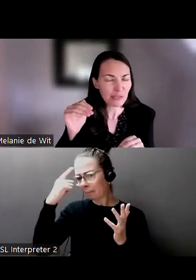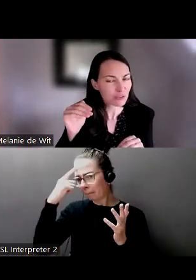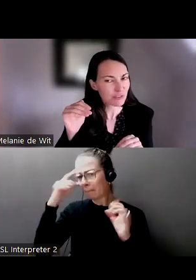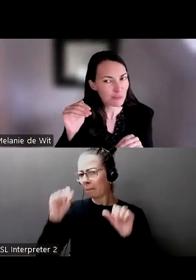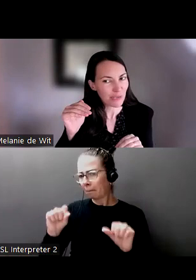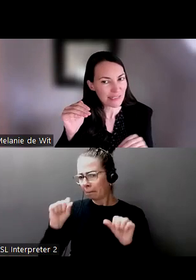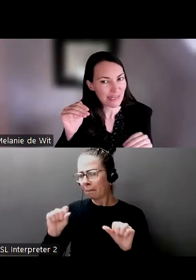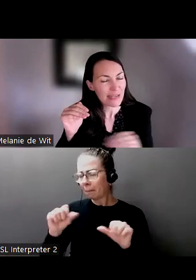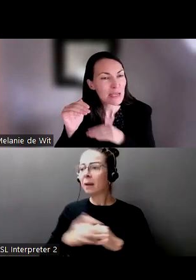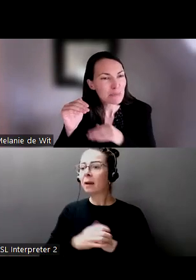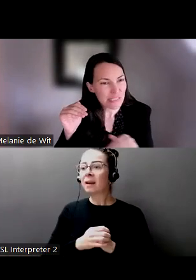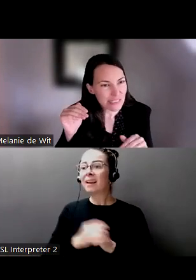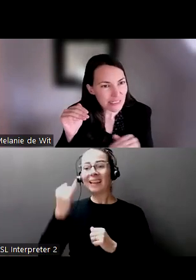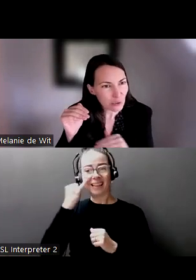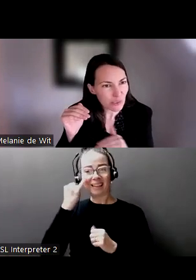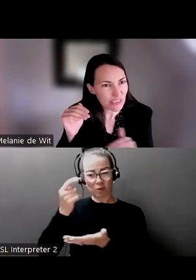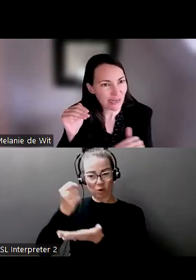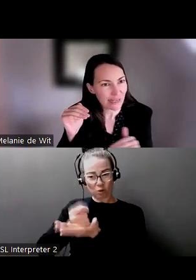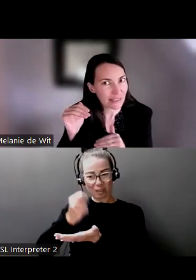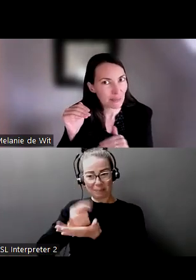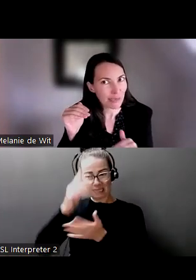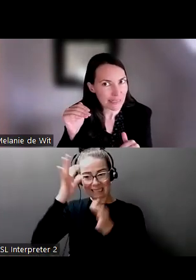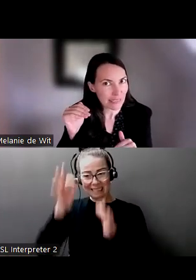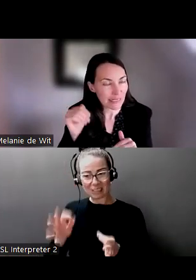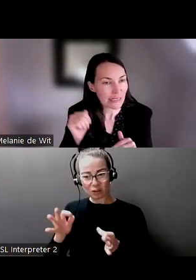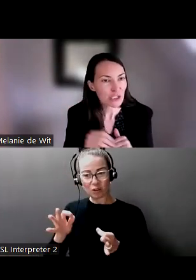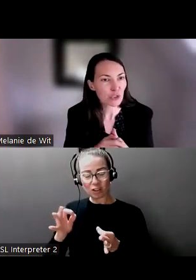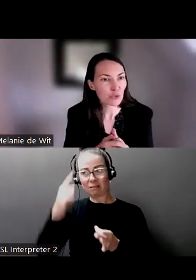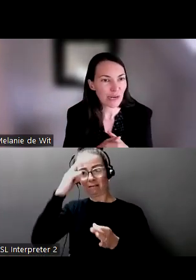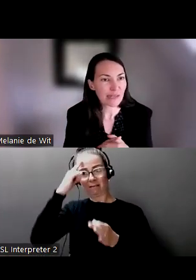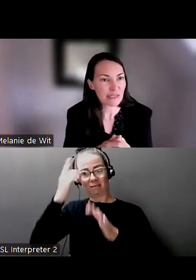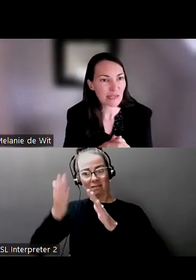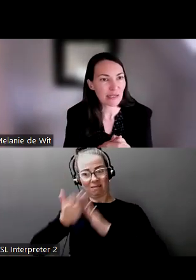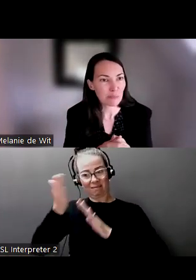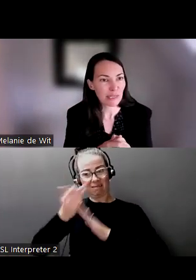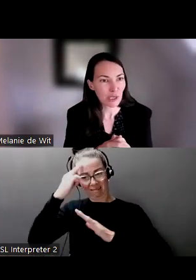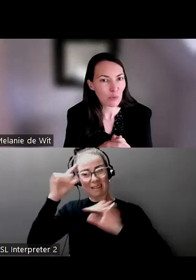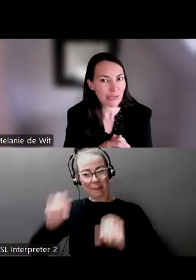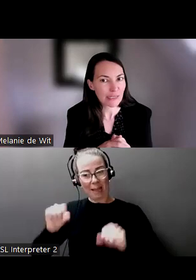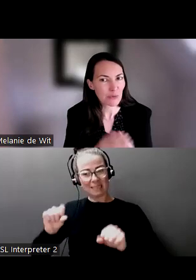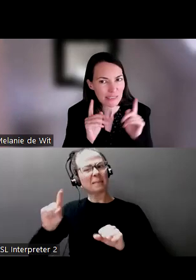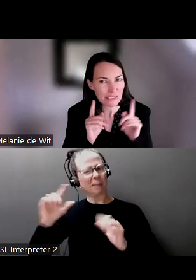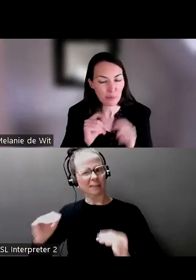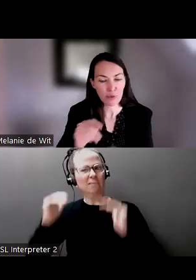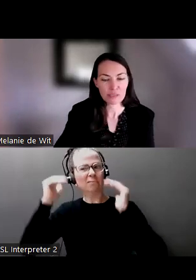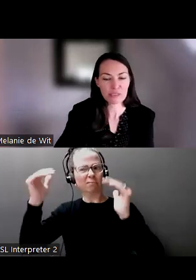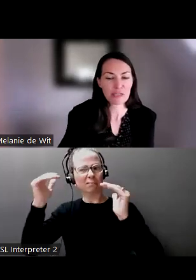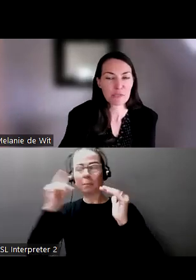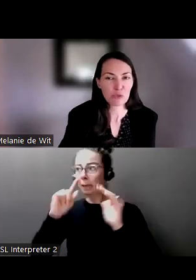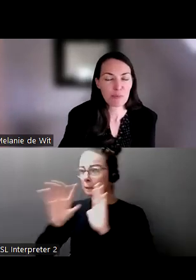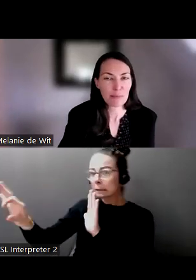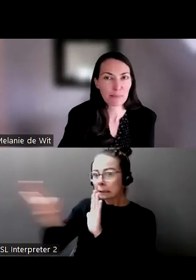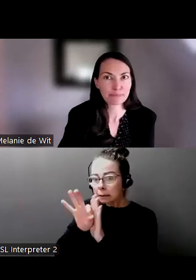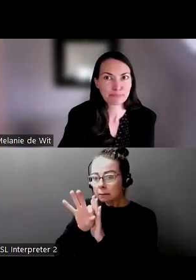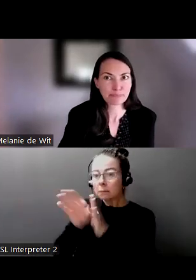higher level of capacity, but still retain the capacity to write a POA. So that's important